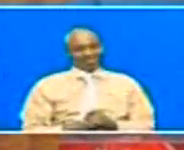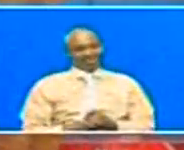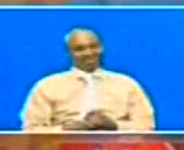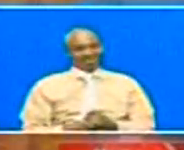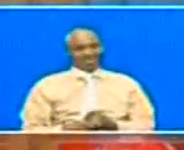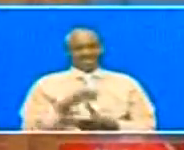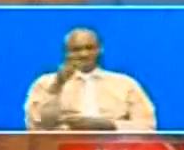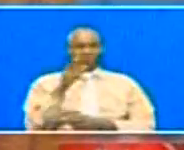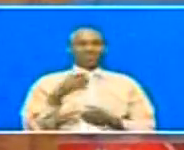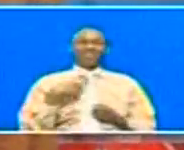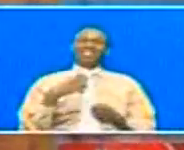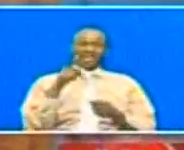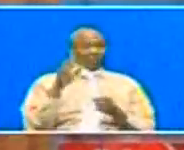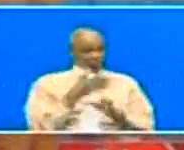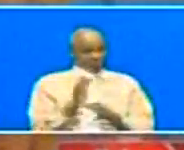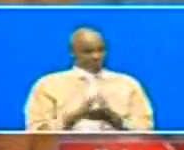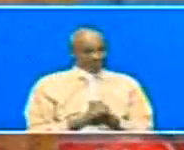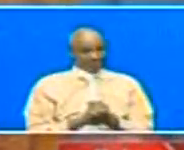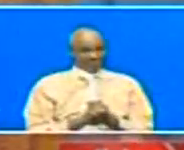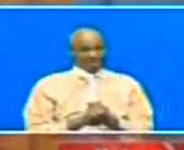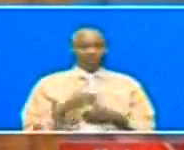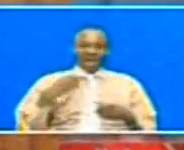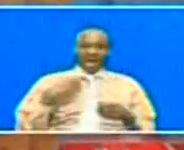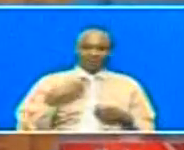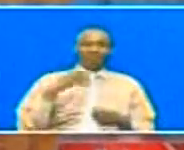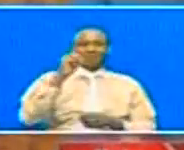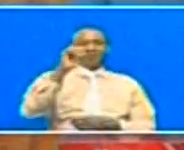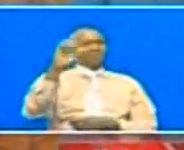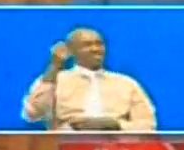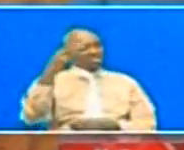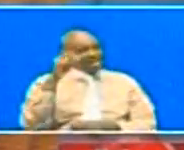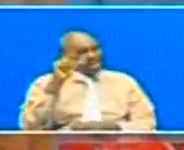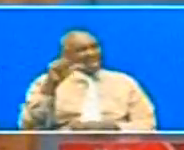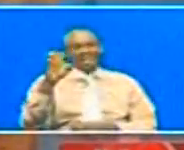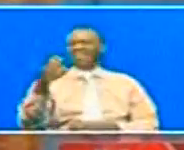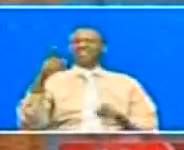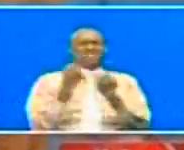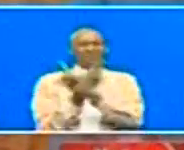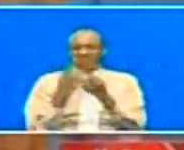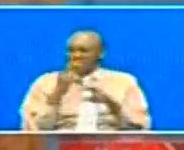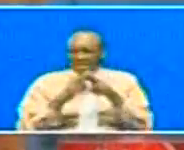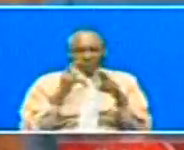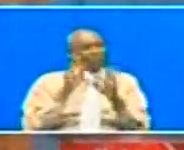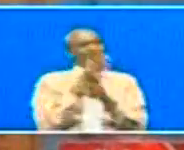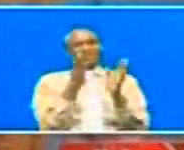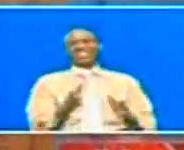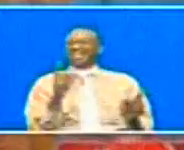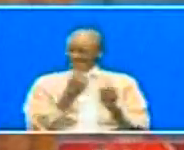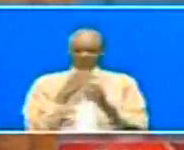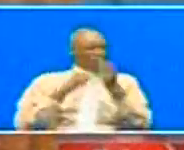Yeah. That was Bobby Farah. Lizzie Michelle. Yeah. Maisie Williams. Oh. Maisie Barrett. Did you meet them? Yeah, I met